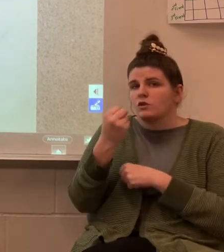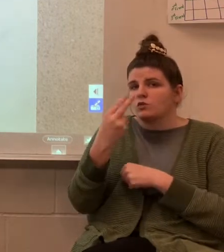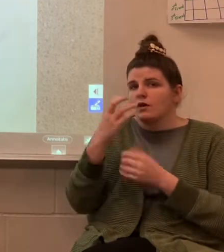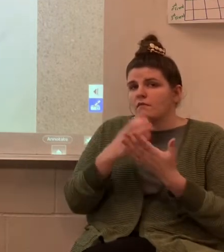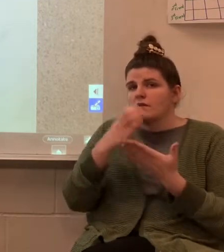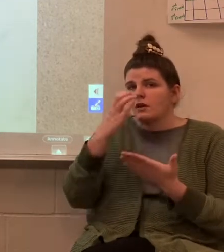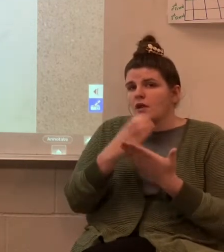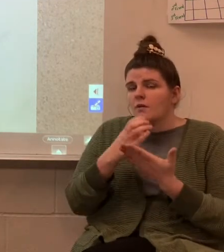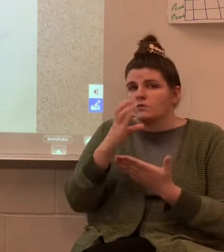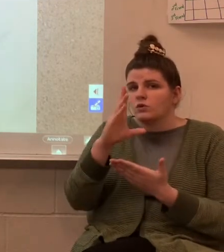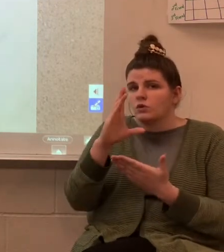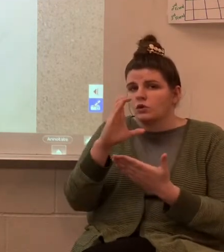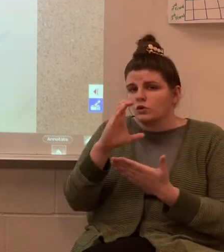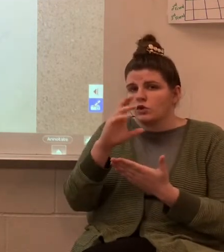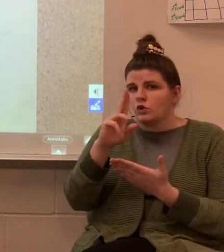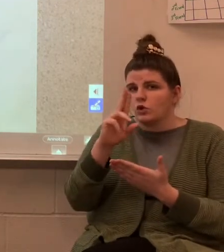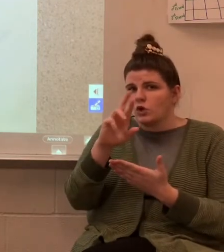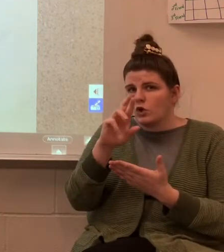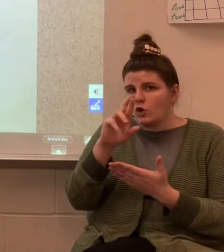sauce.